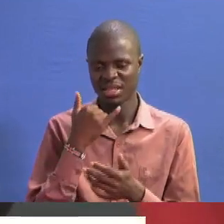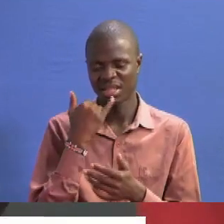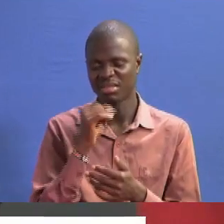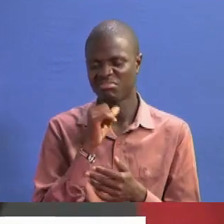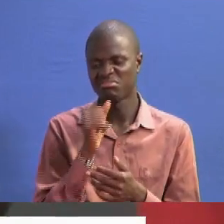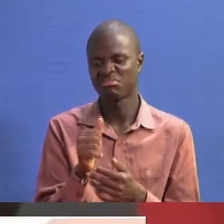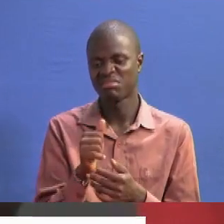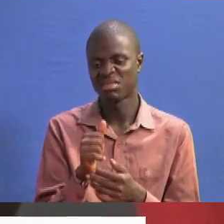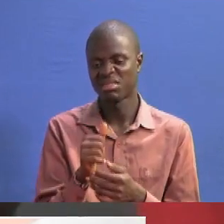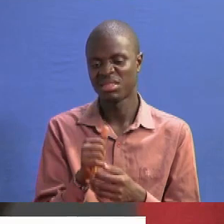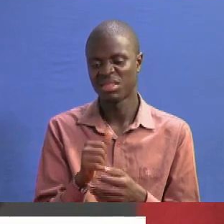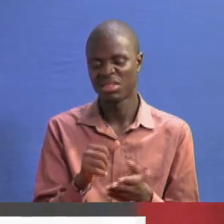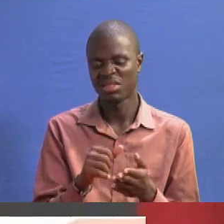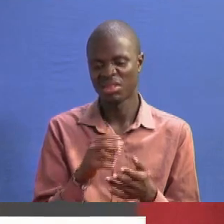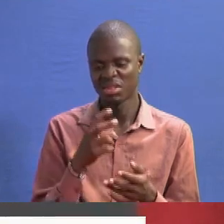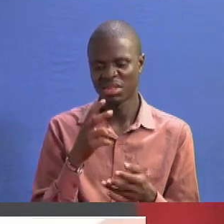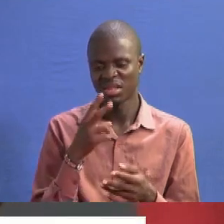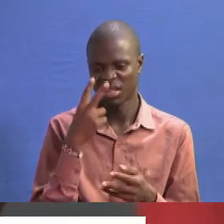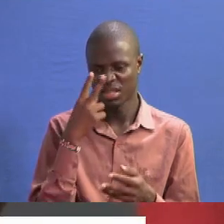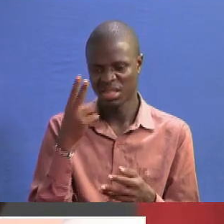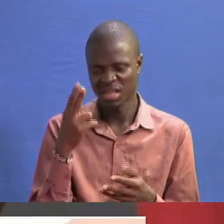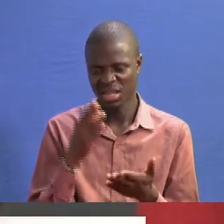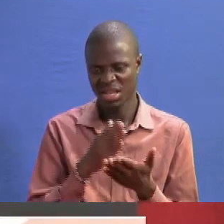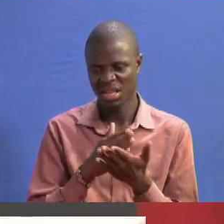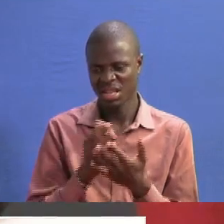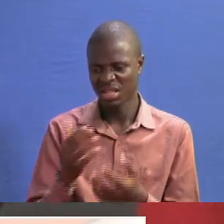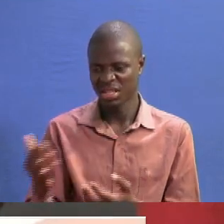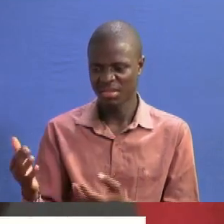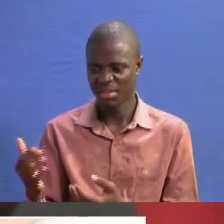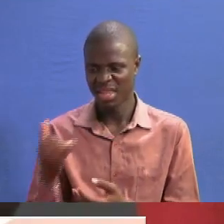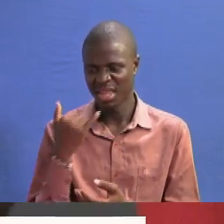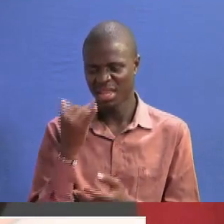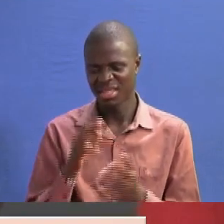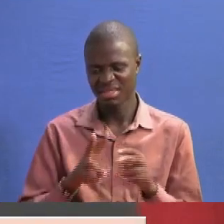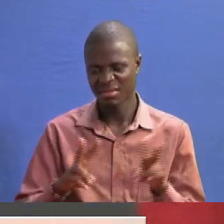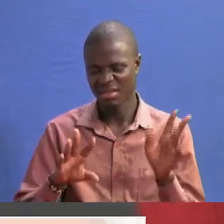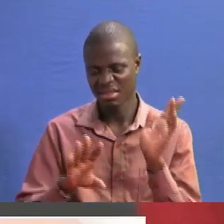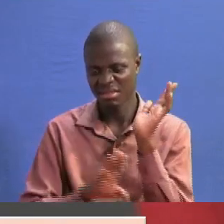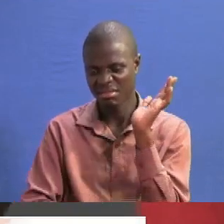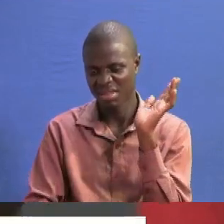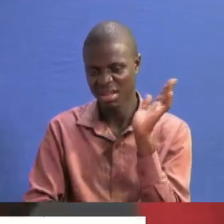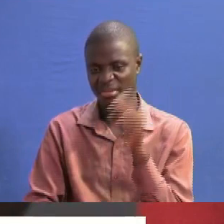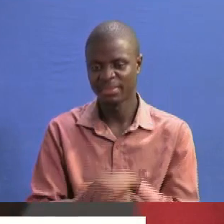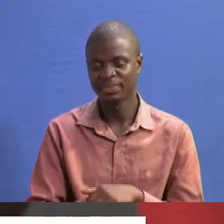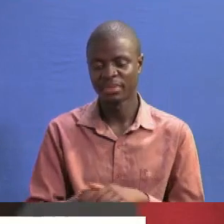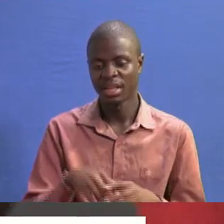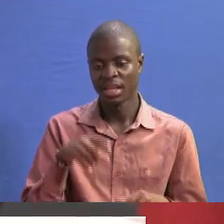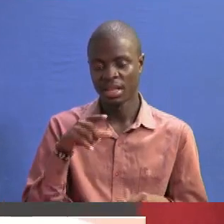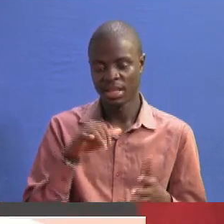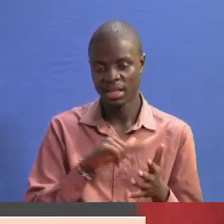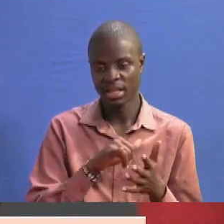not supposed to be seen like something that is terrible. It is something that can be